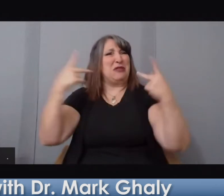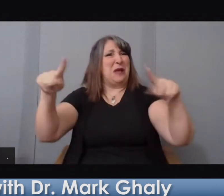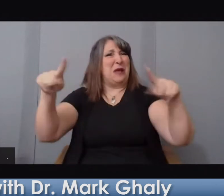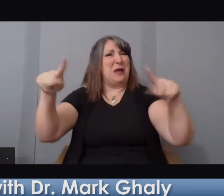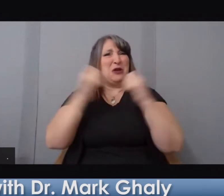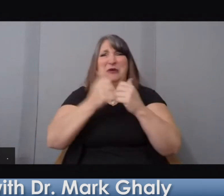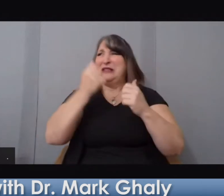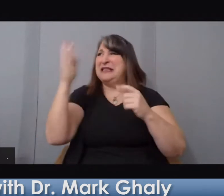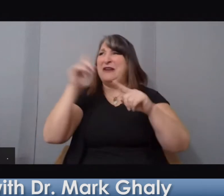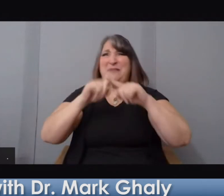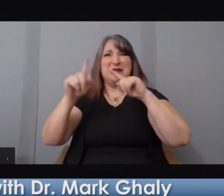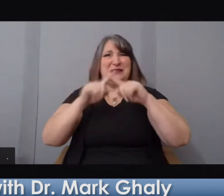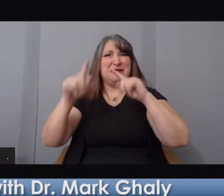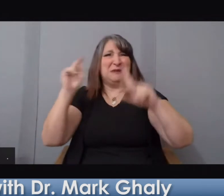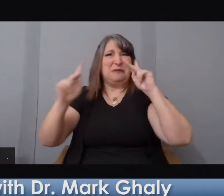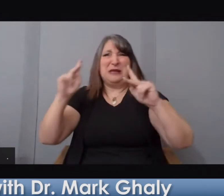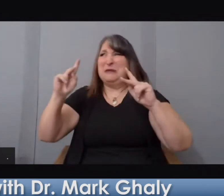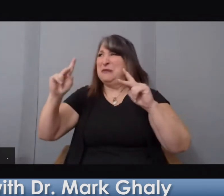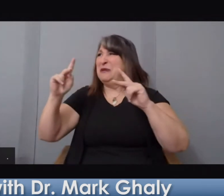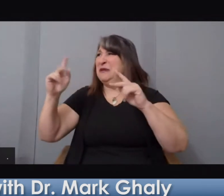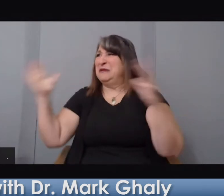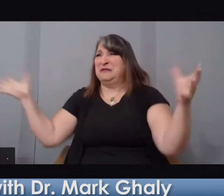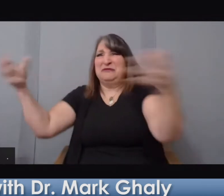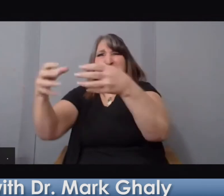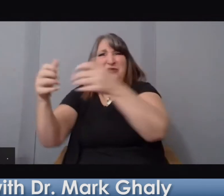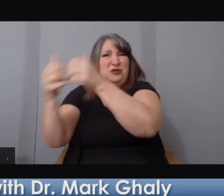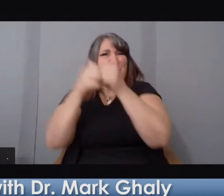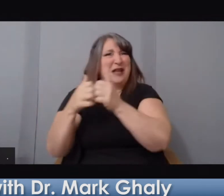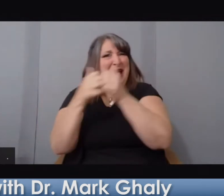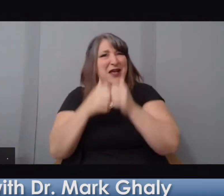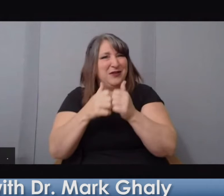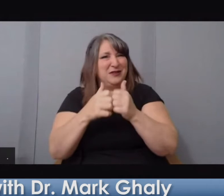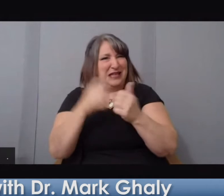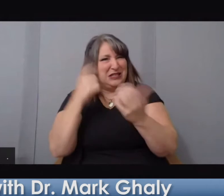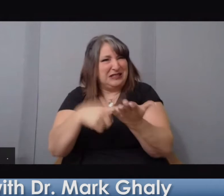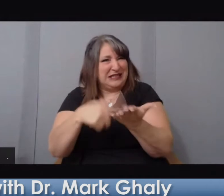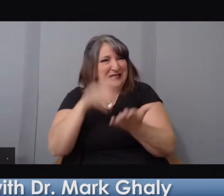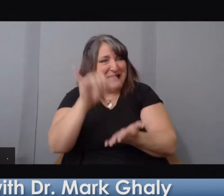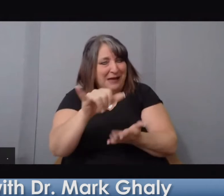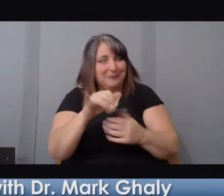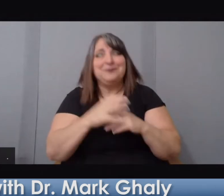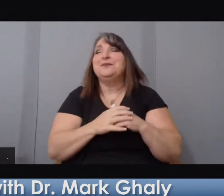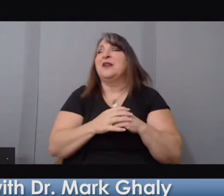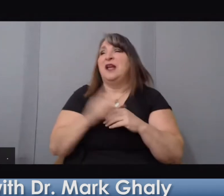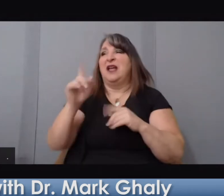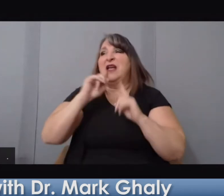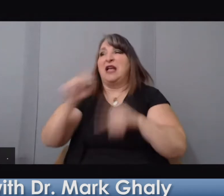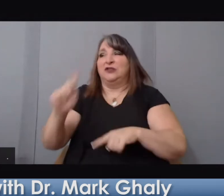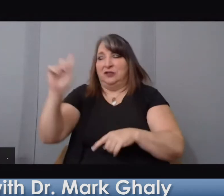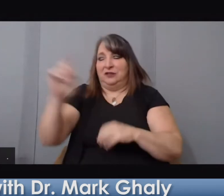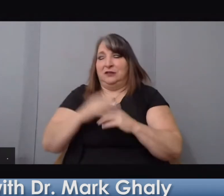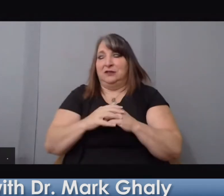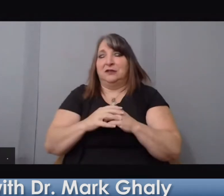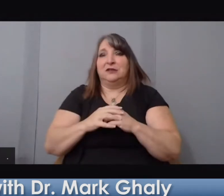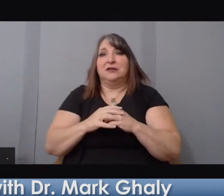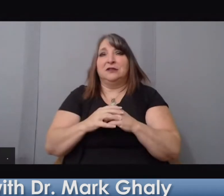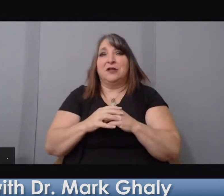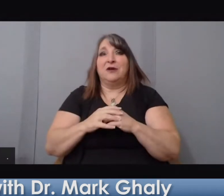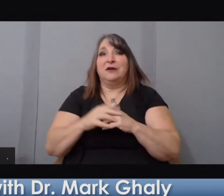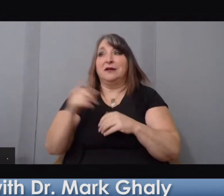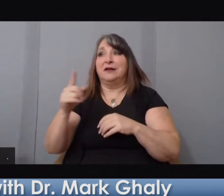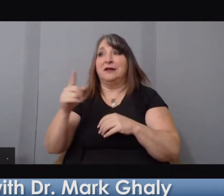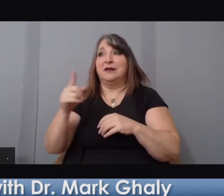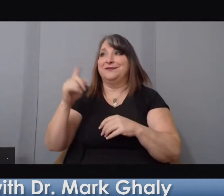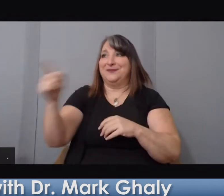the message that might send to residents? Thank you. Yeah, let me go to your last question first. The